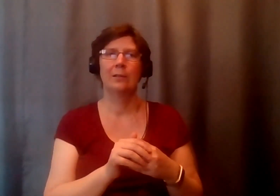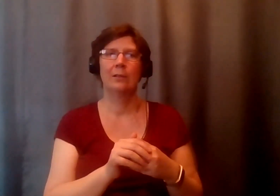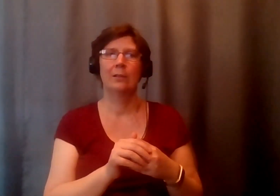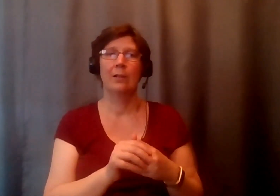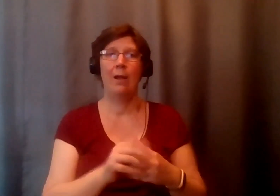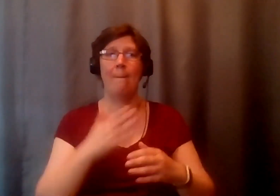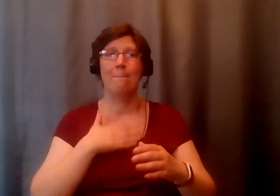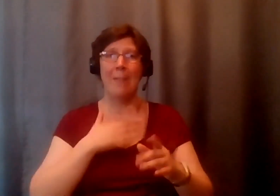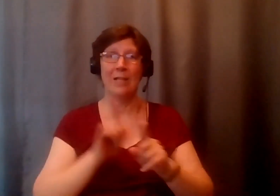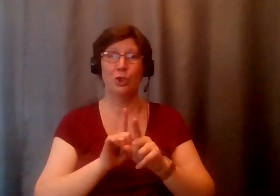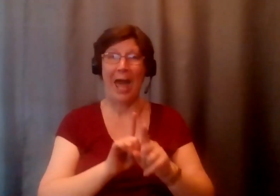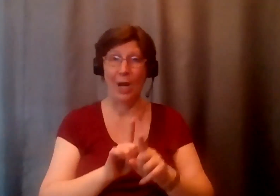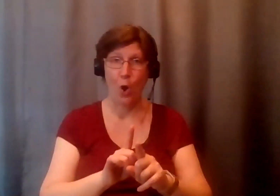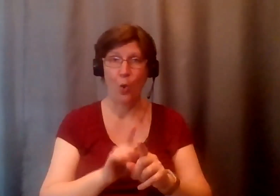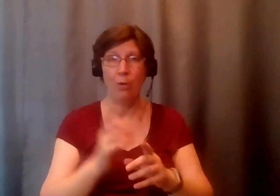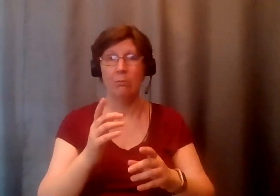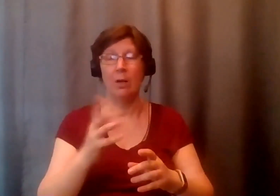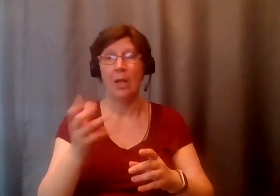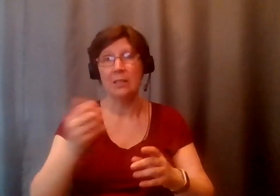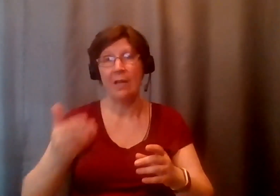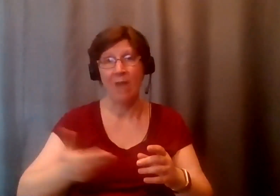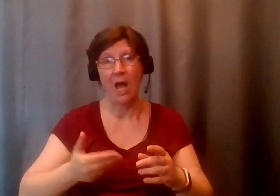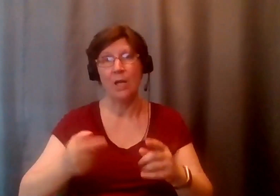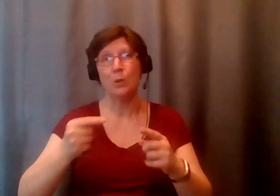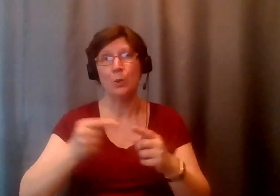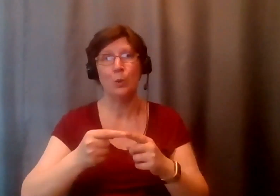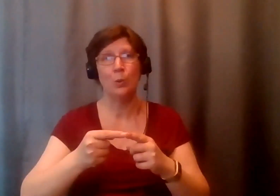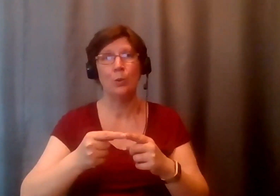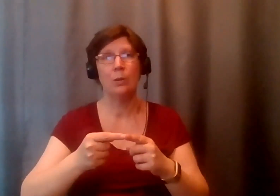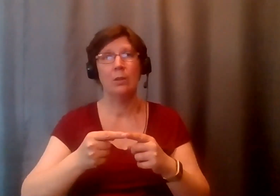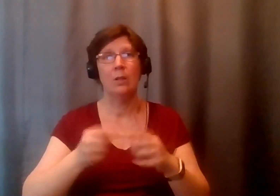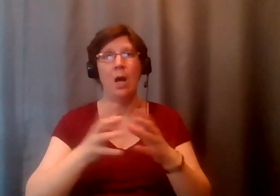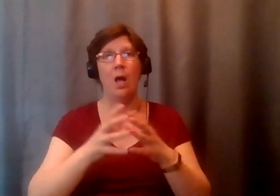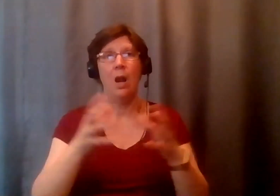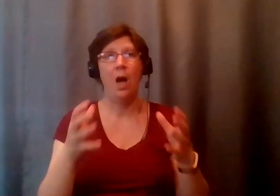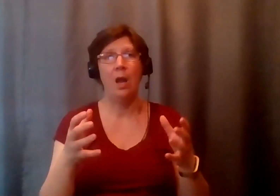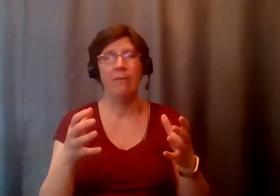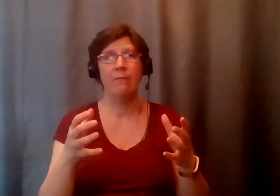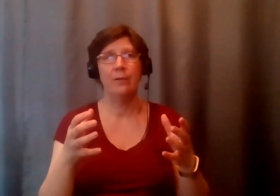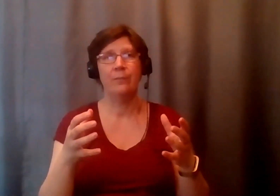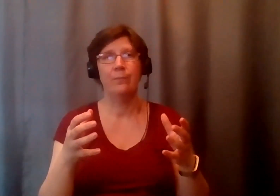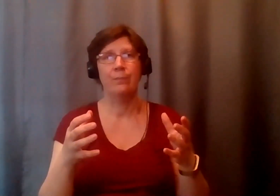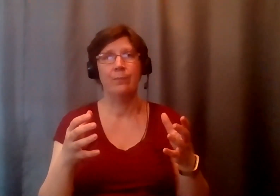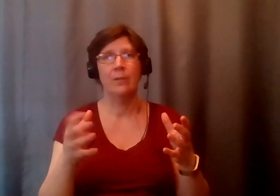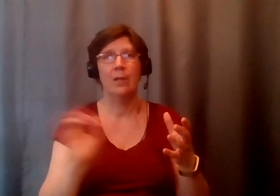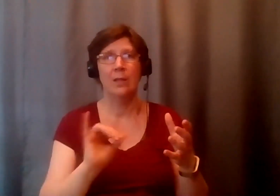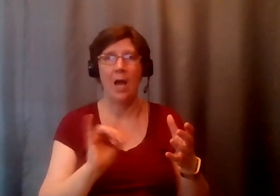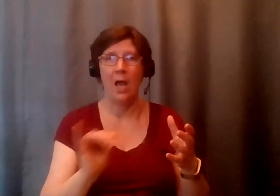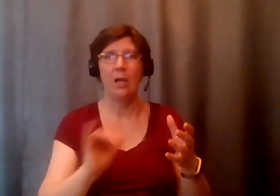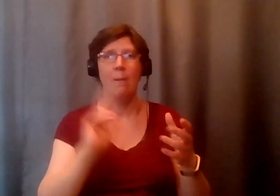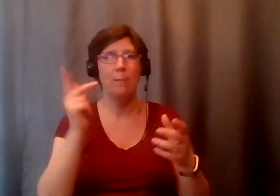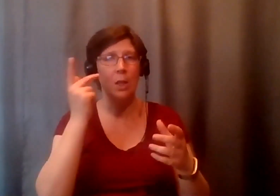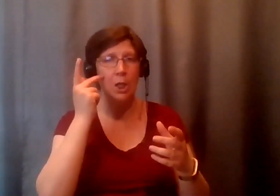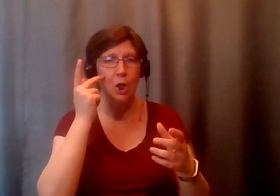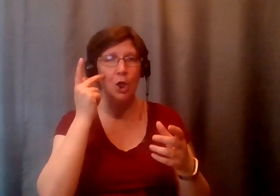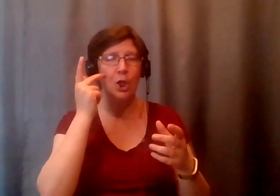my shadow gets invited to a lot of like political